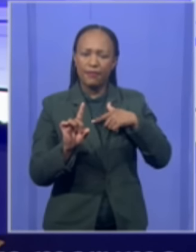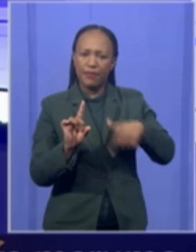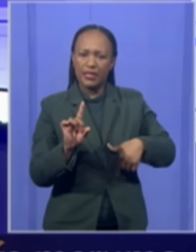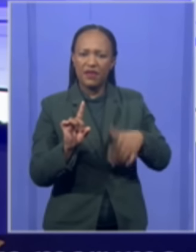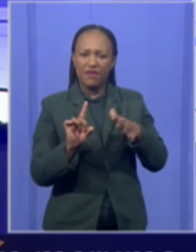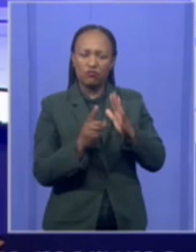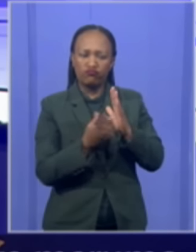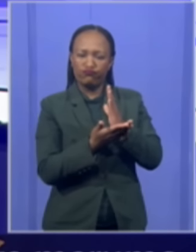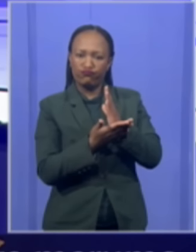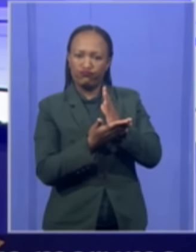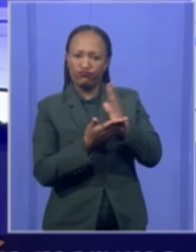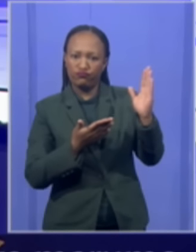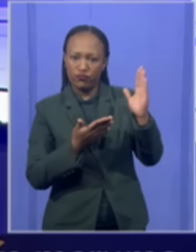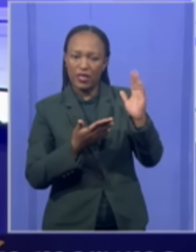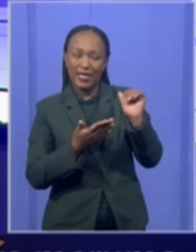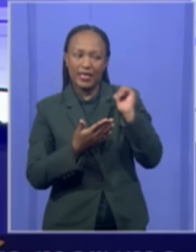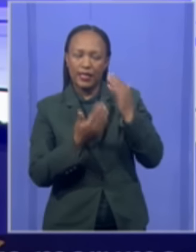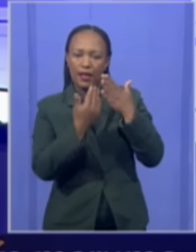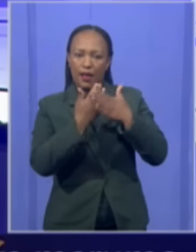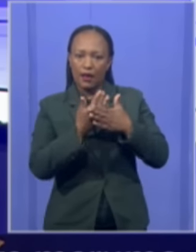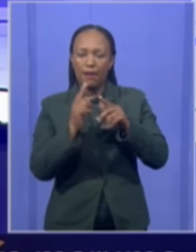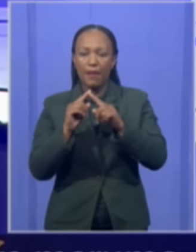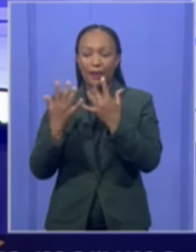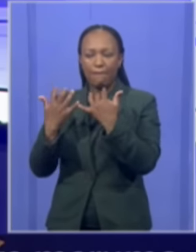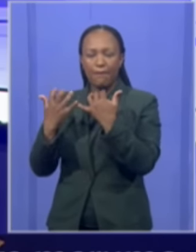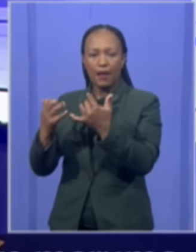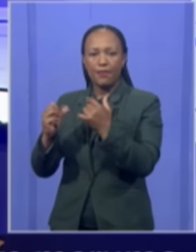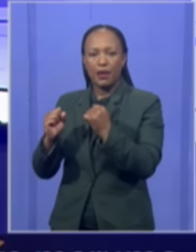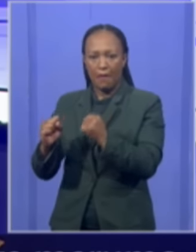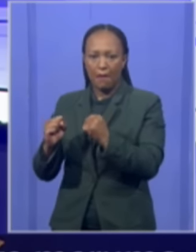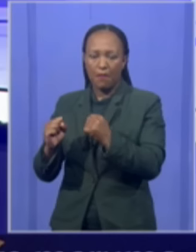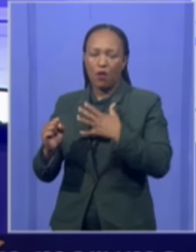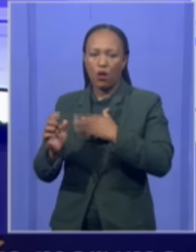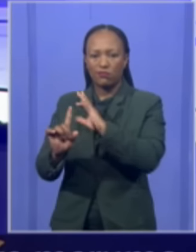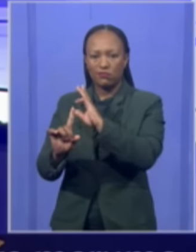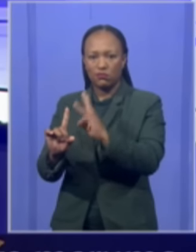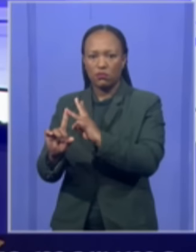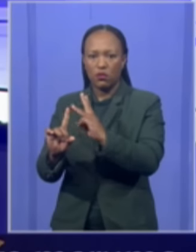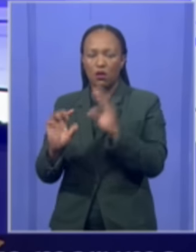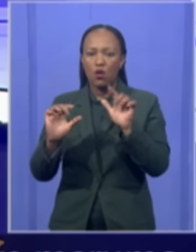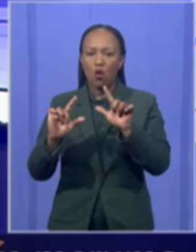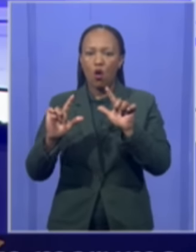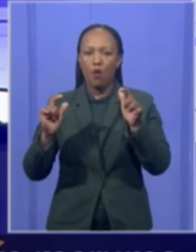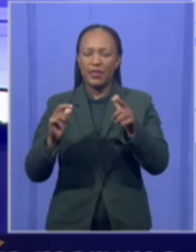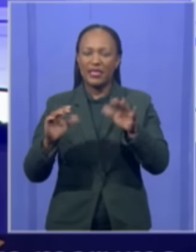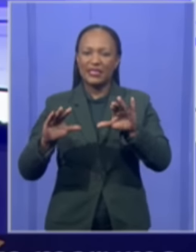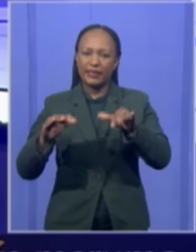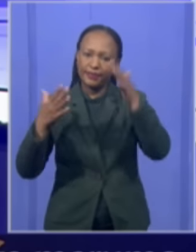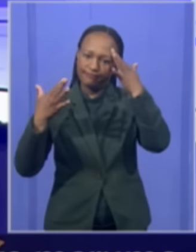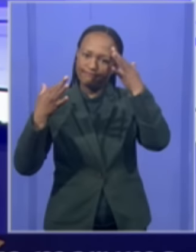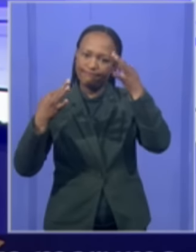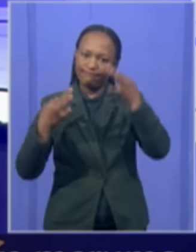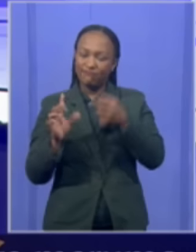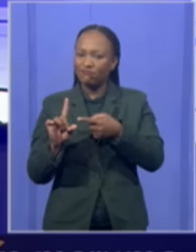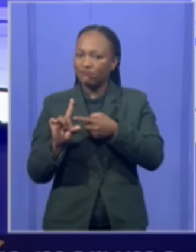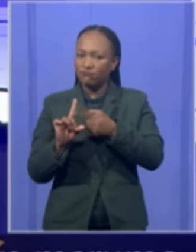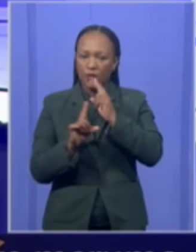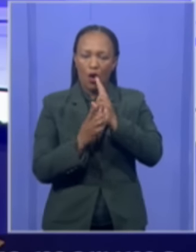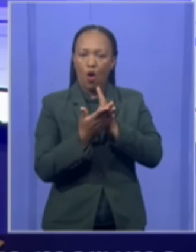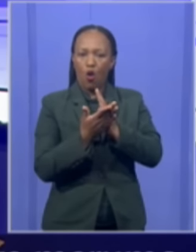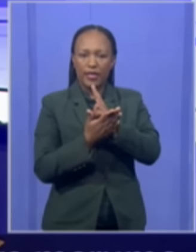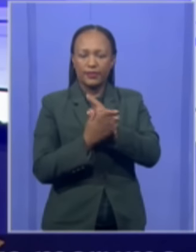Cyril Ramaphosa bošegong bja Maabane. Se ke ka morago ga gore komiti palamenteng e tšee sephetho sa gore Nkabane ga se a ba le nnete ka go thwala